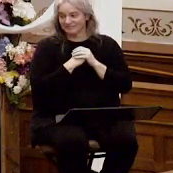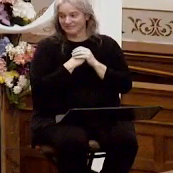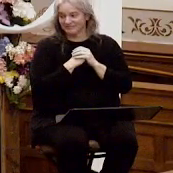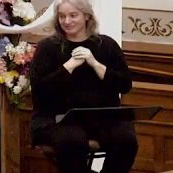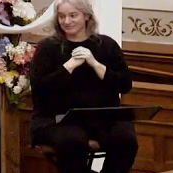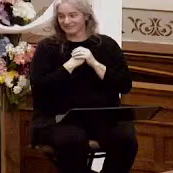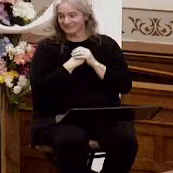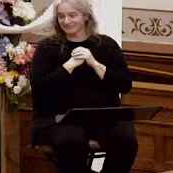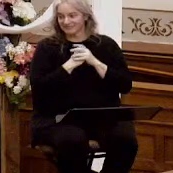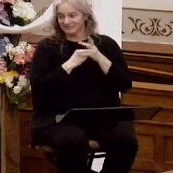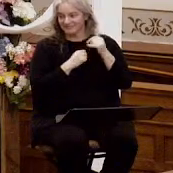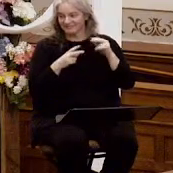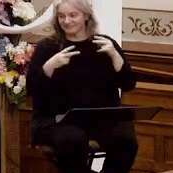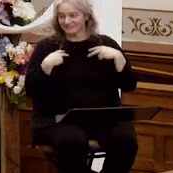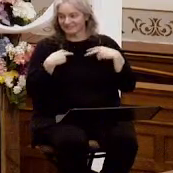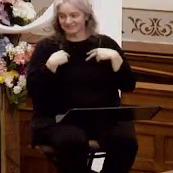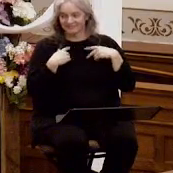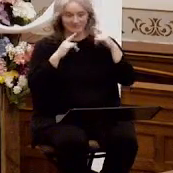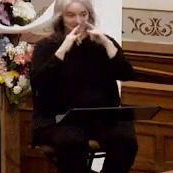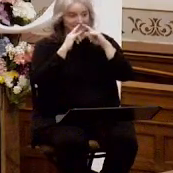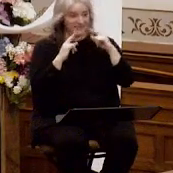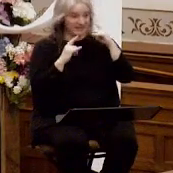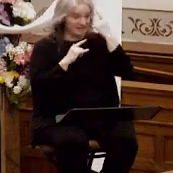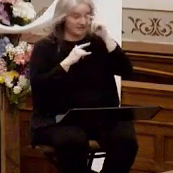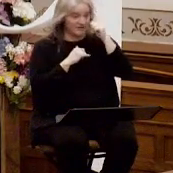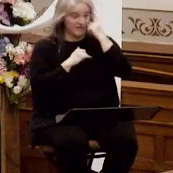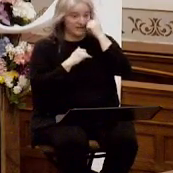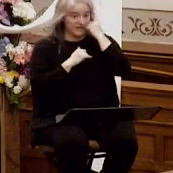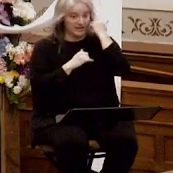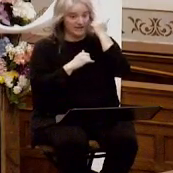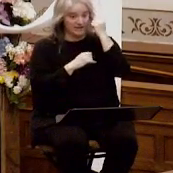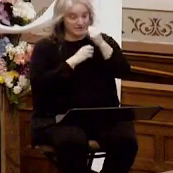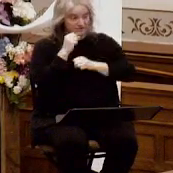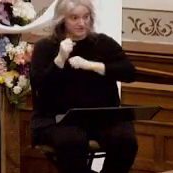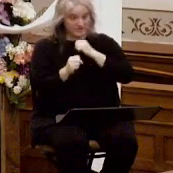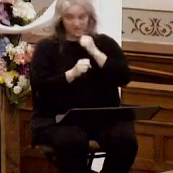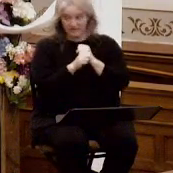So they have camps for every age group,